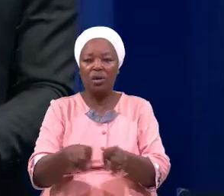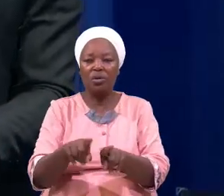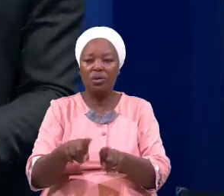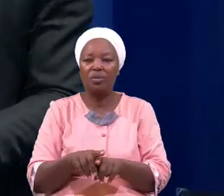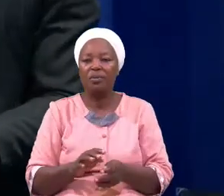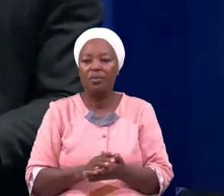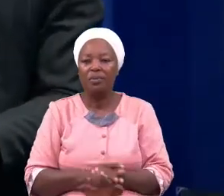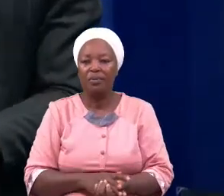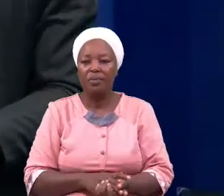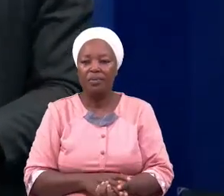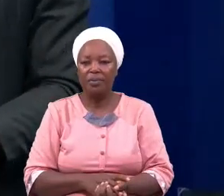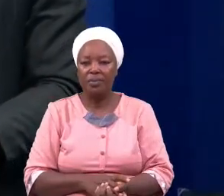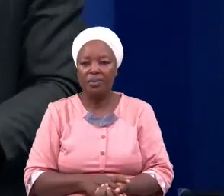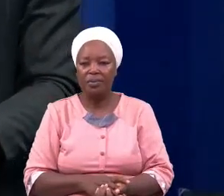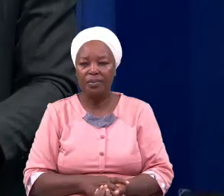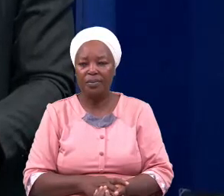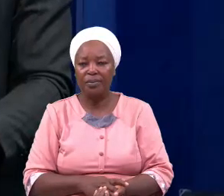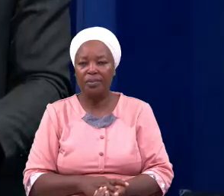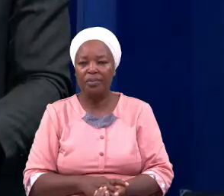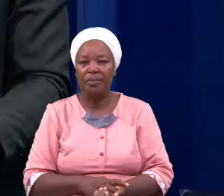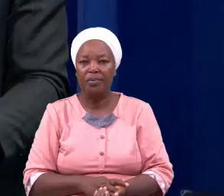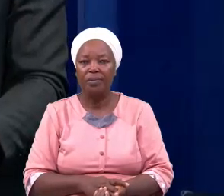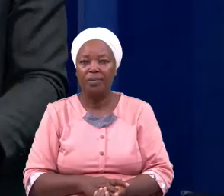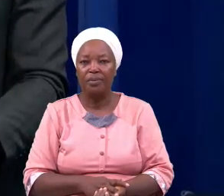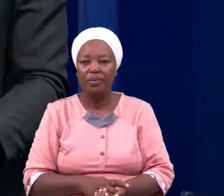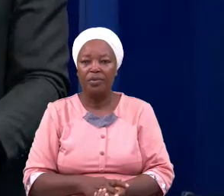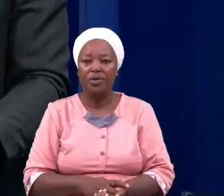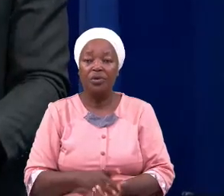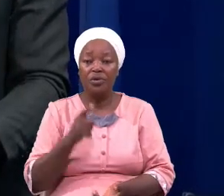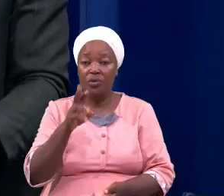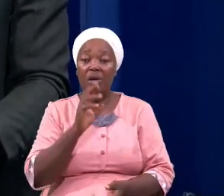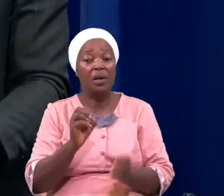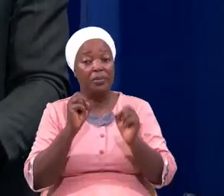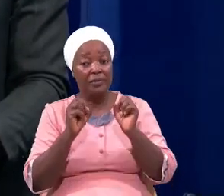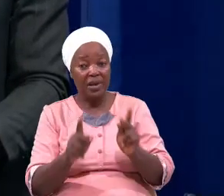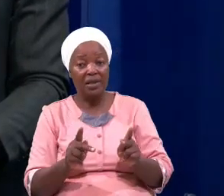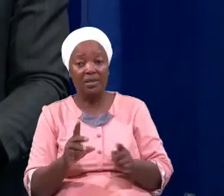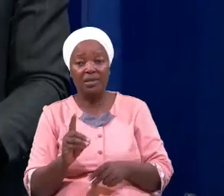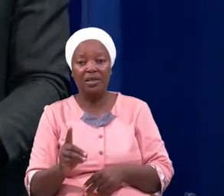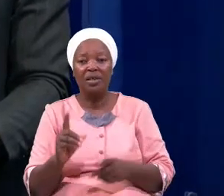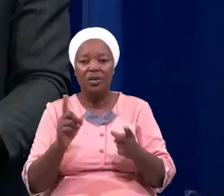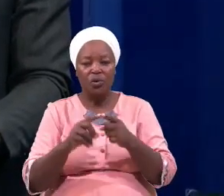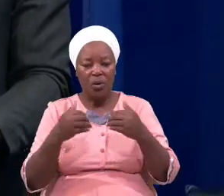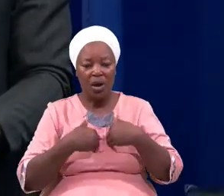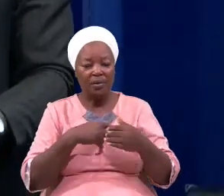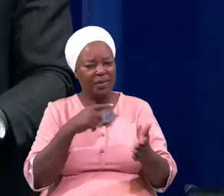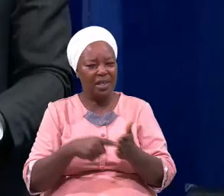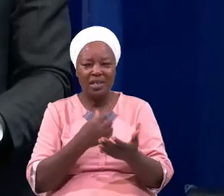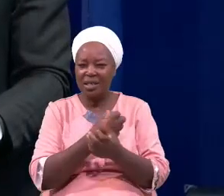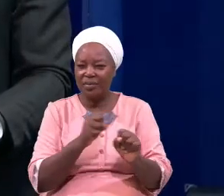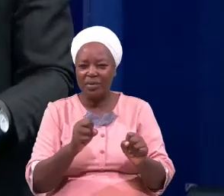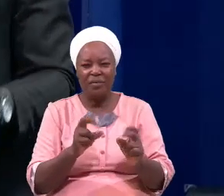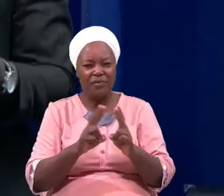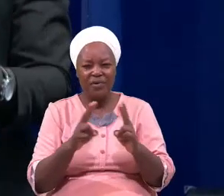You are privileged to get this salvation.